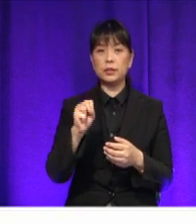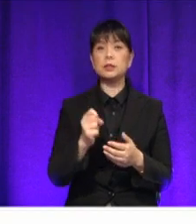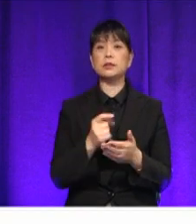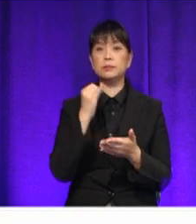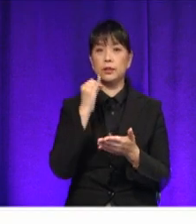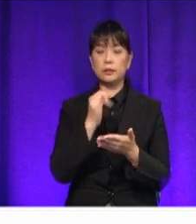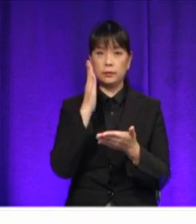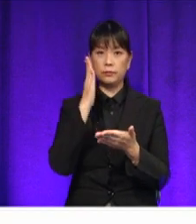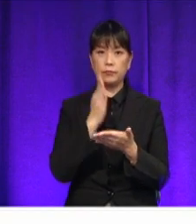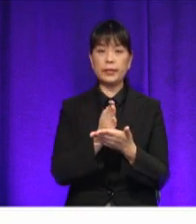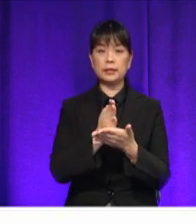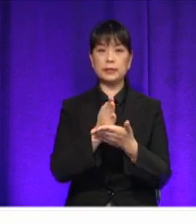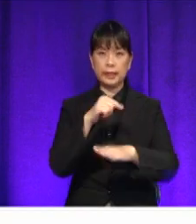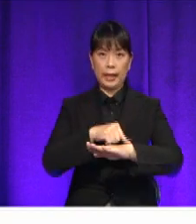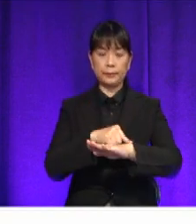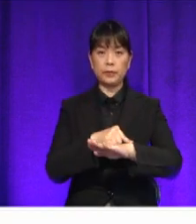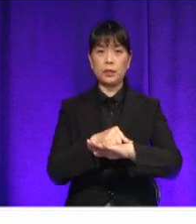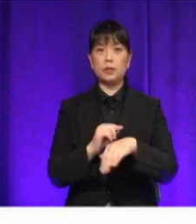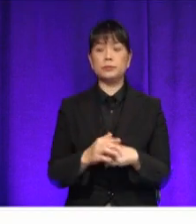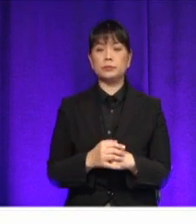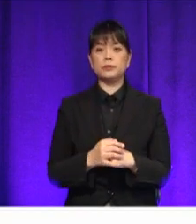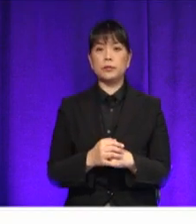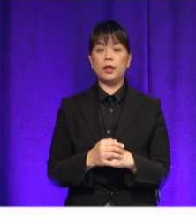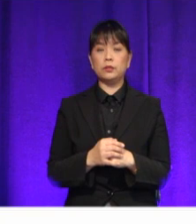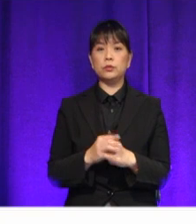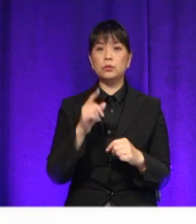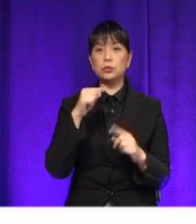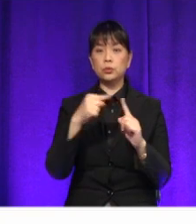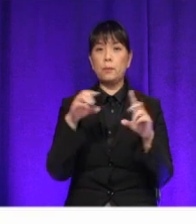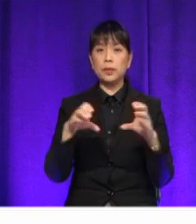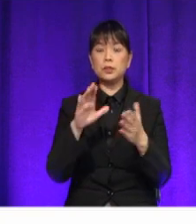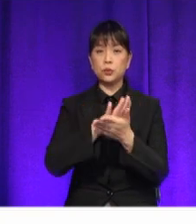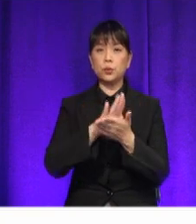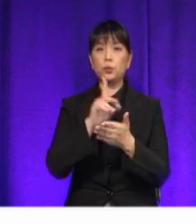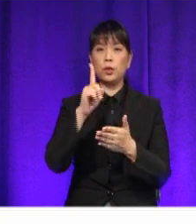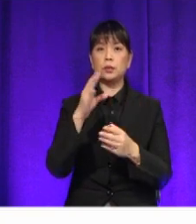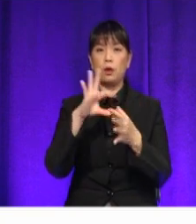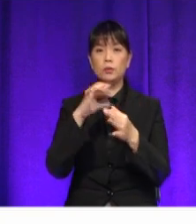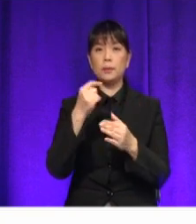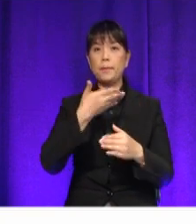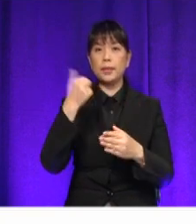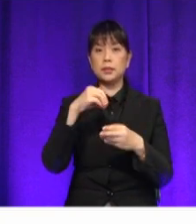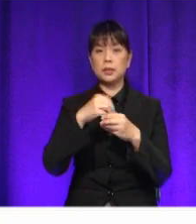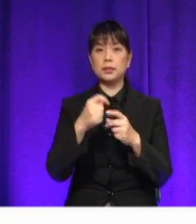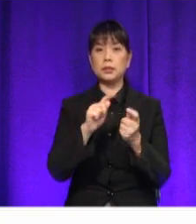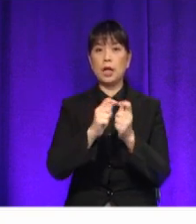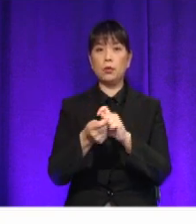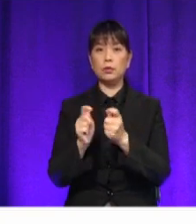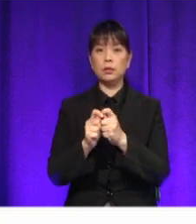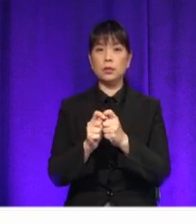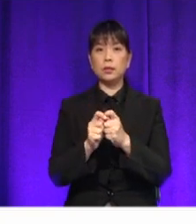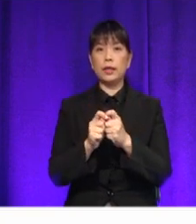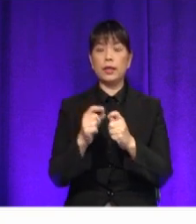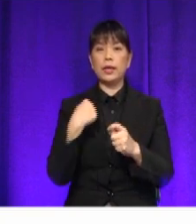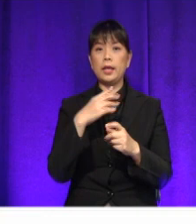started working here, the school was one of the best in the town. But that was 15 years ago, and we need some kind of